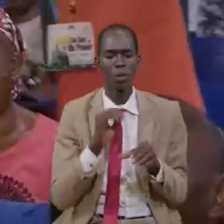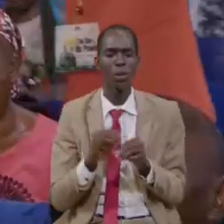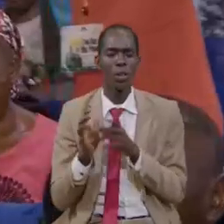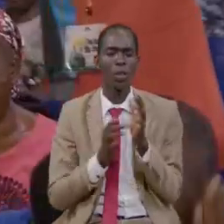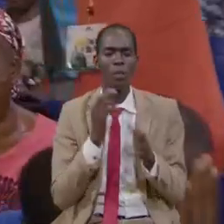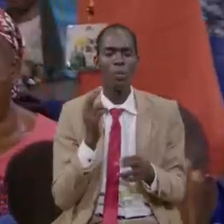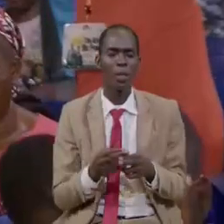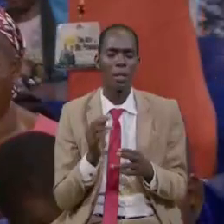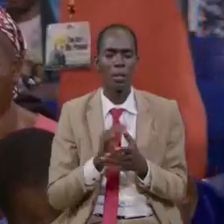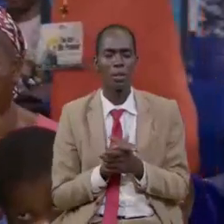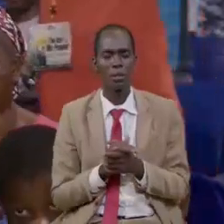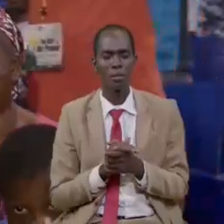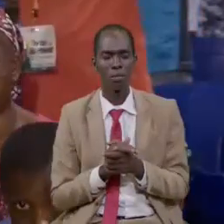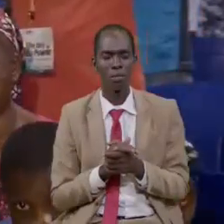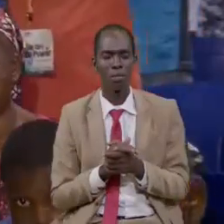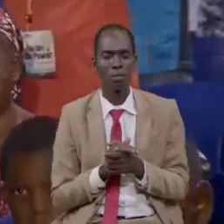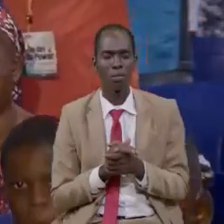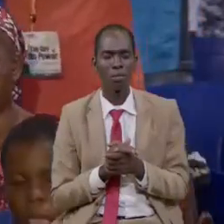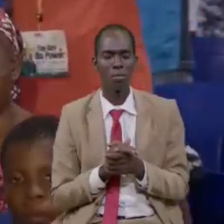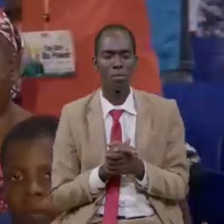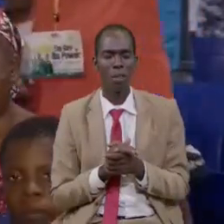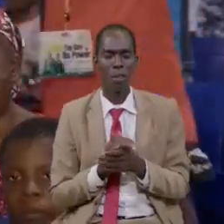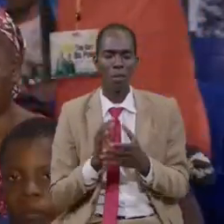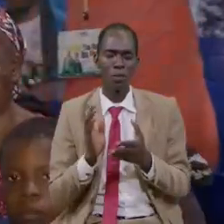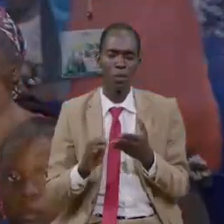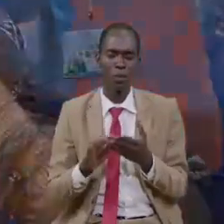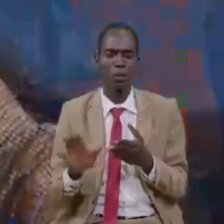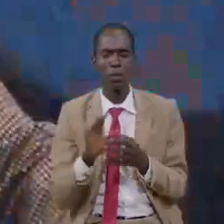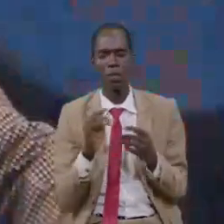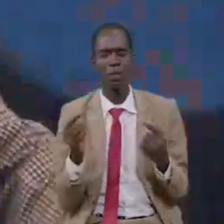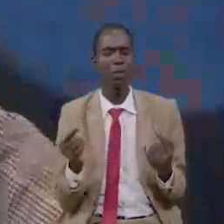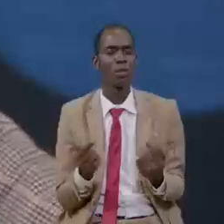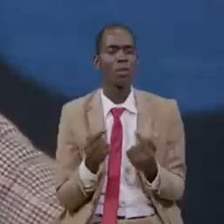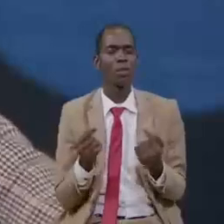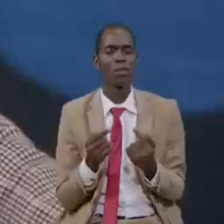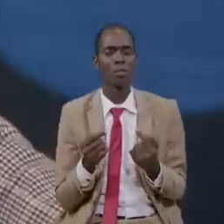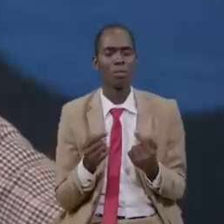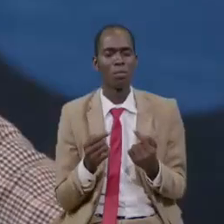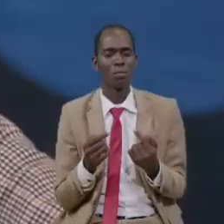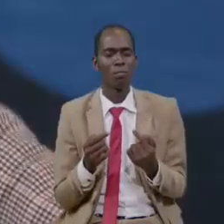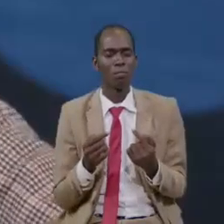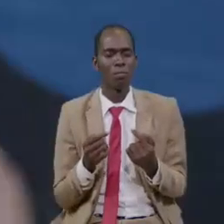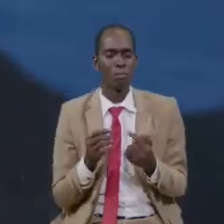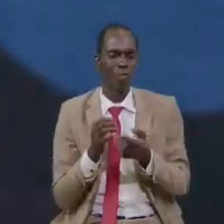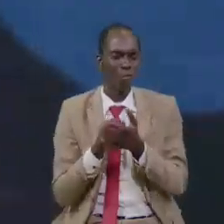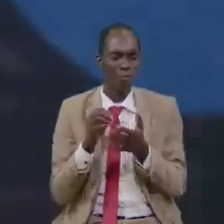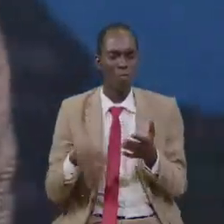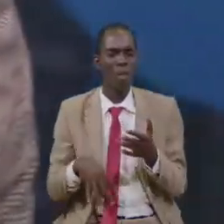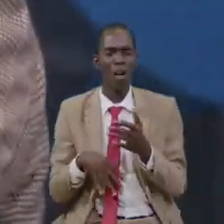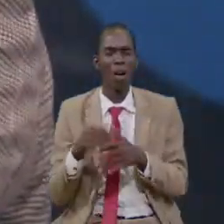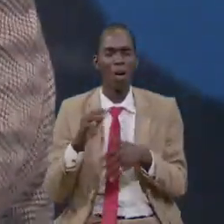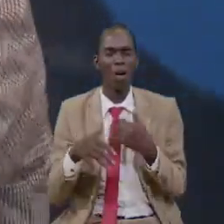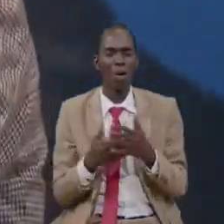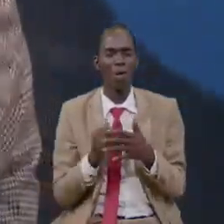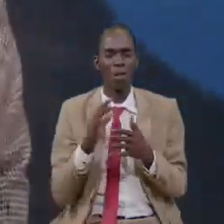Amen. Forgive their sin. Blot out all their transgression. And let